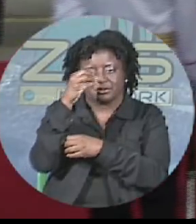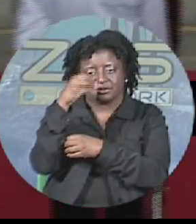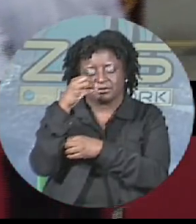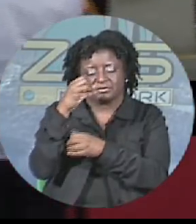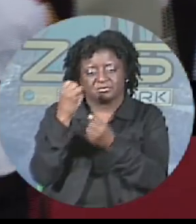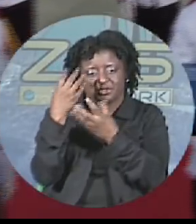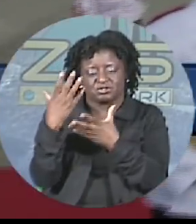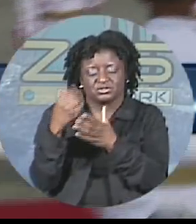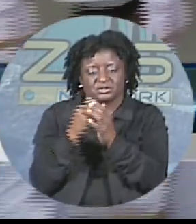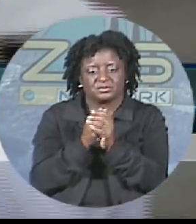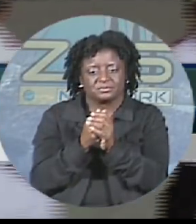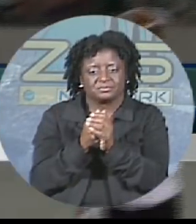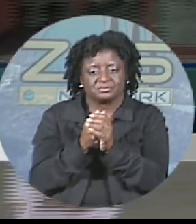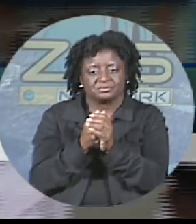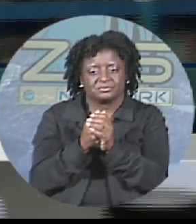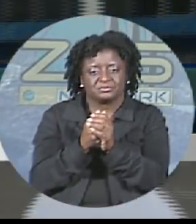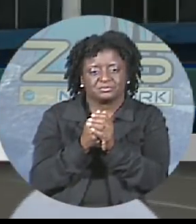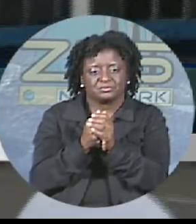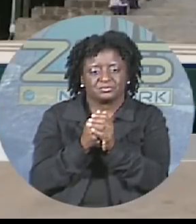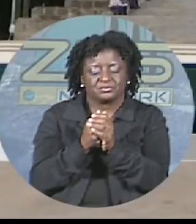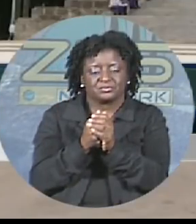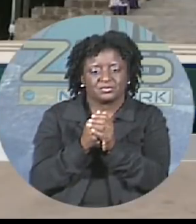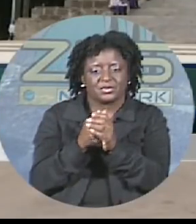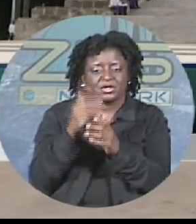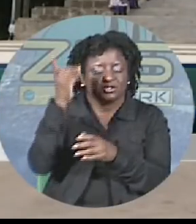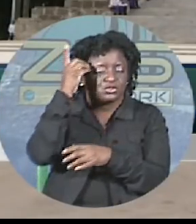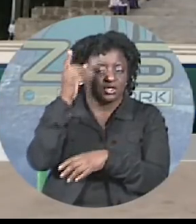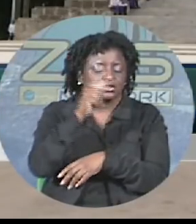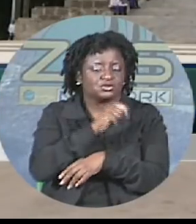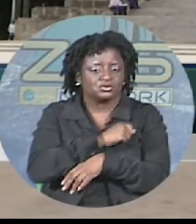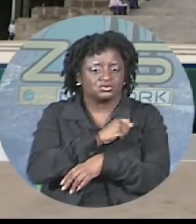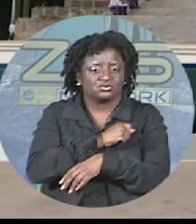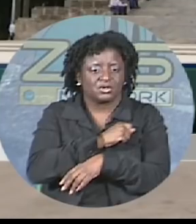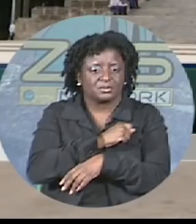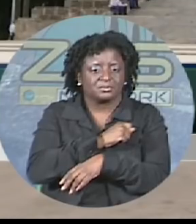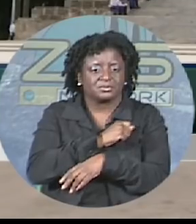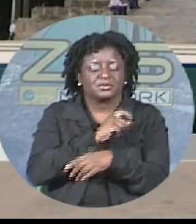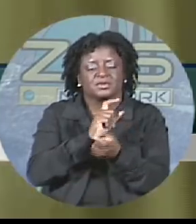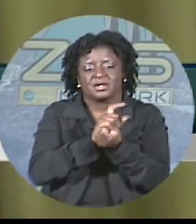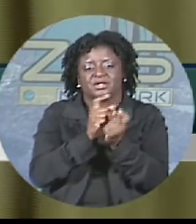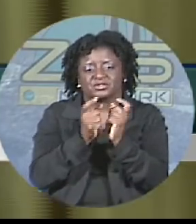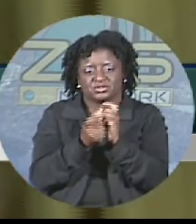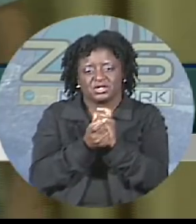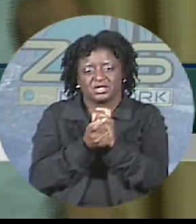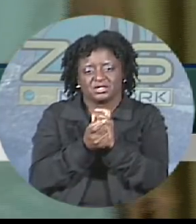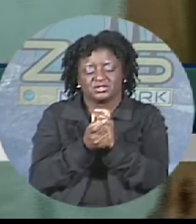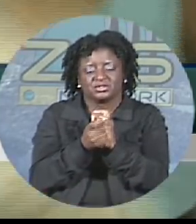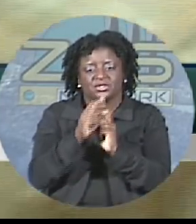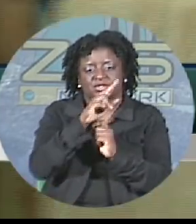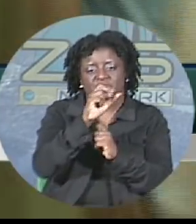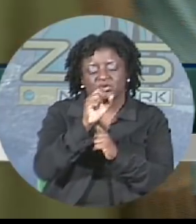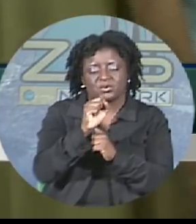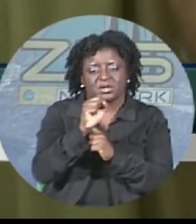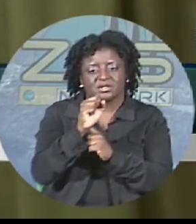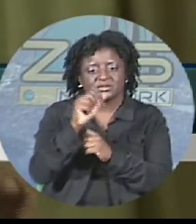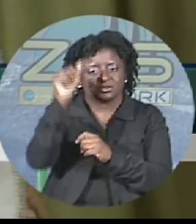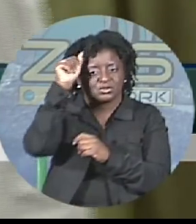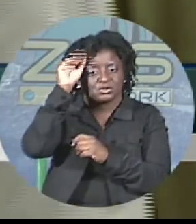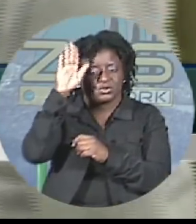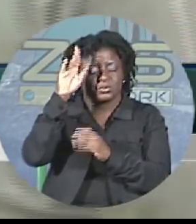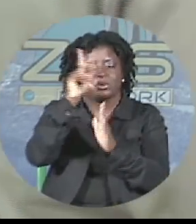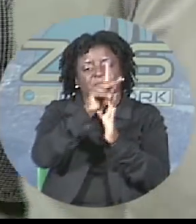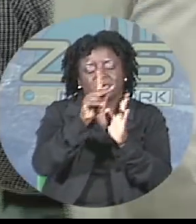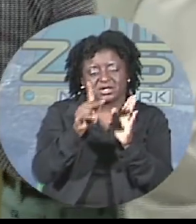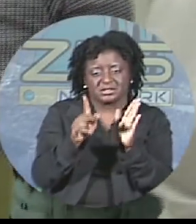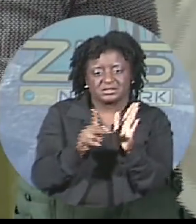roll back provisions of its U.S.-Cuba policy is not sitting well with Cuban ambassador, Her Excellency Ismara Vargas